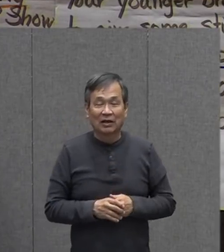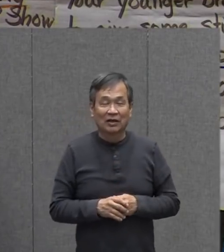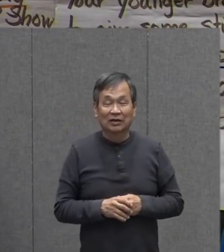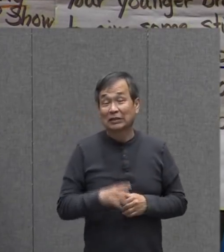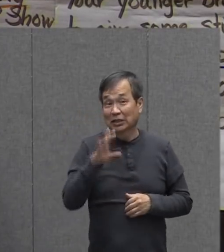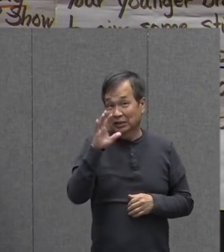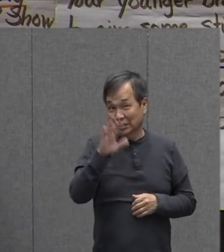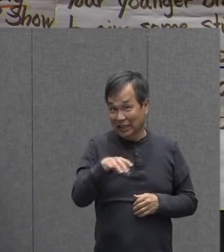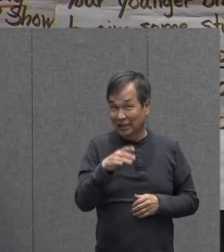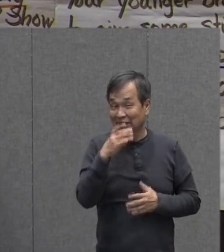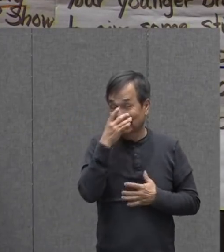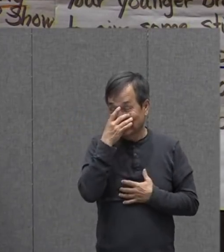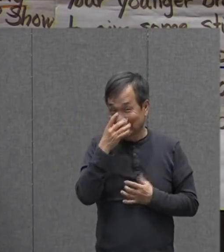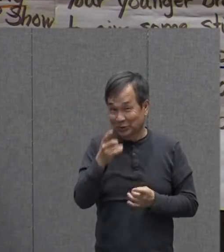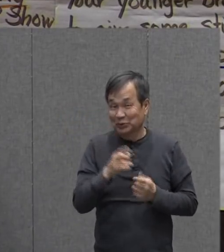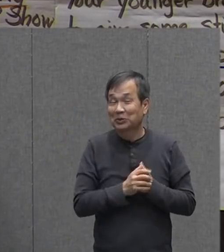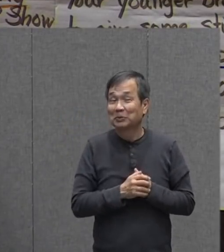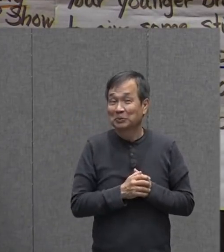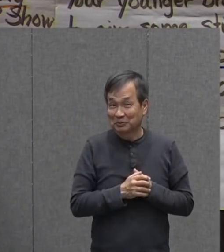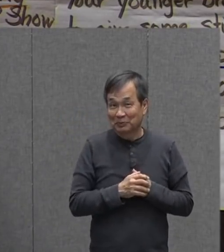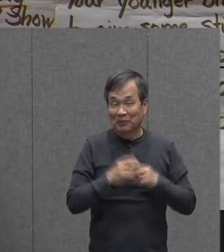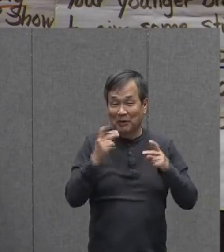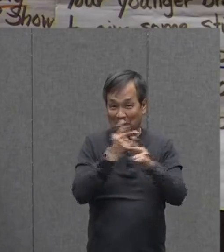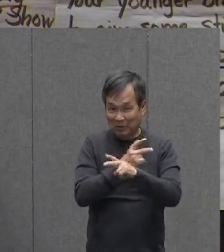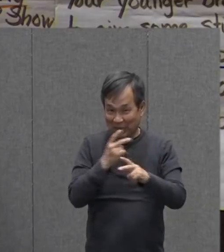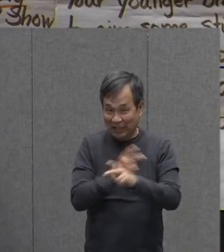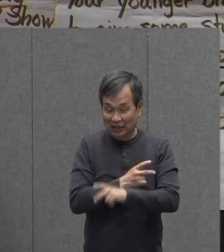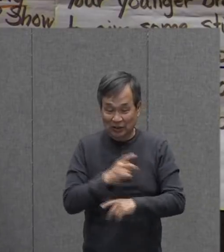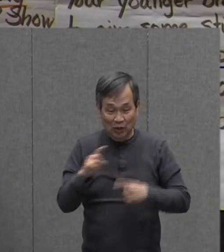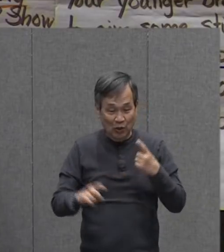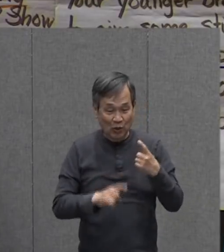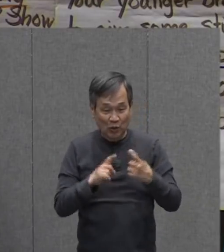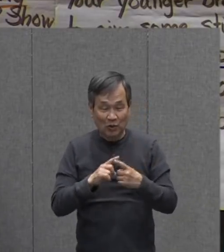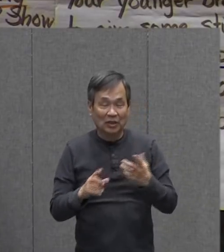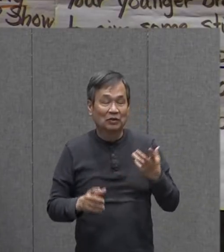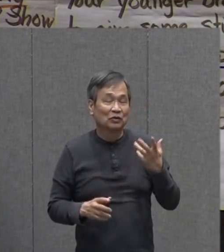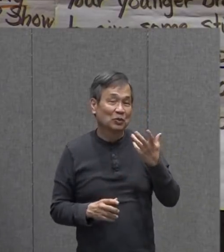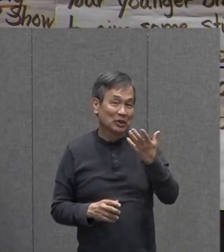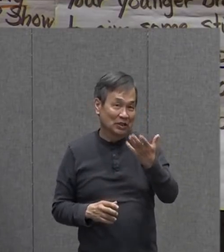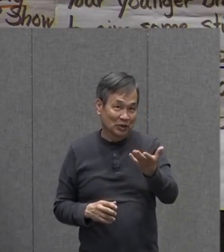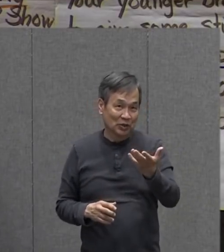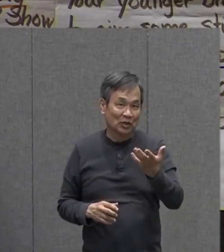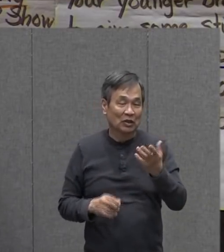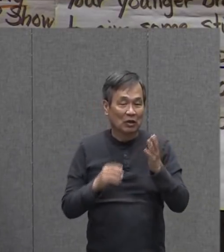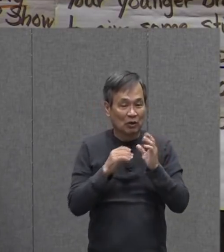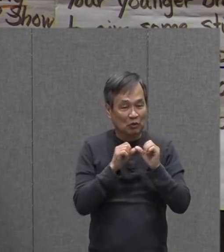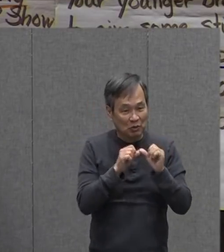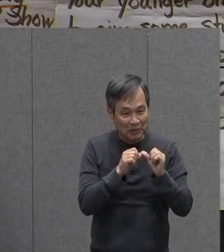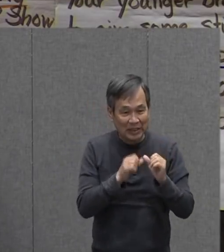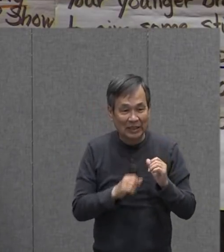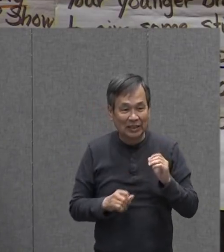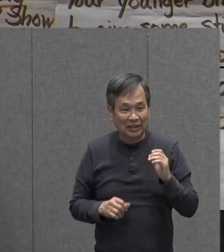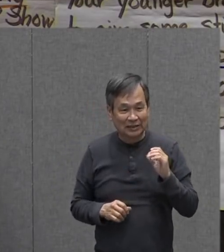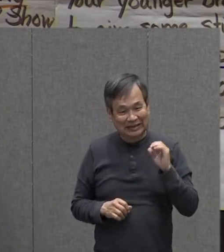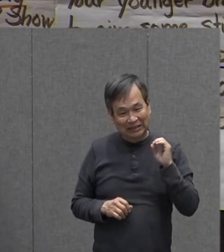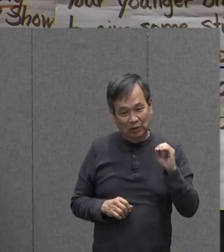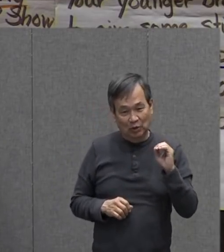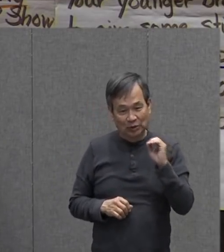little bit more about what is our definition of multiplication. Well, as we've already heard, it